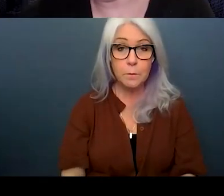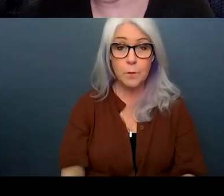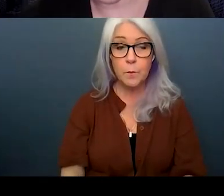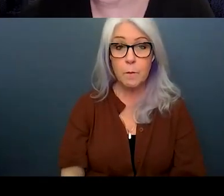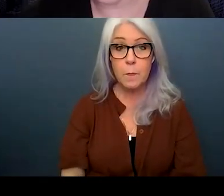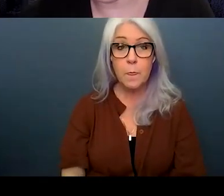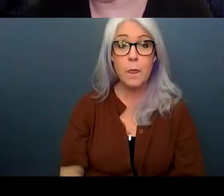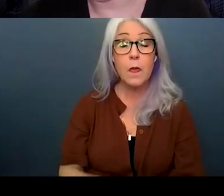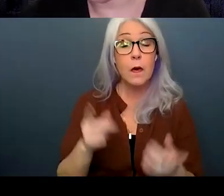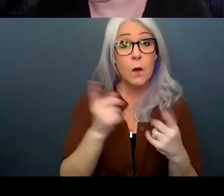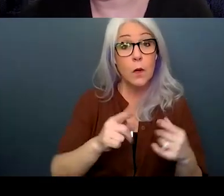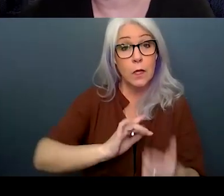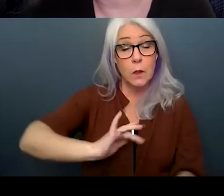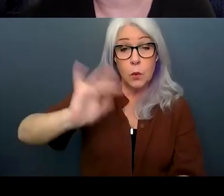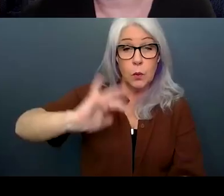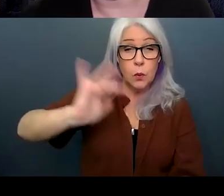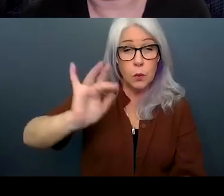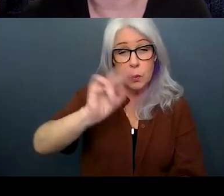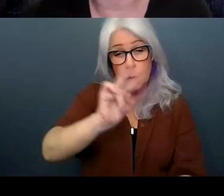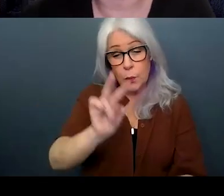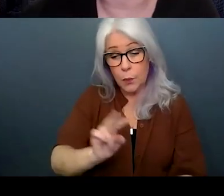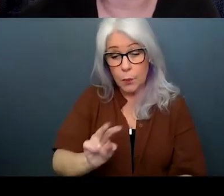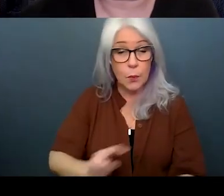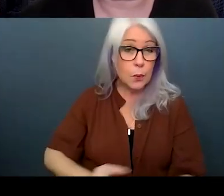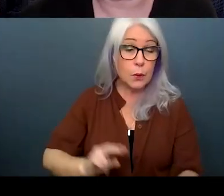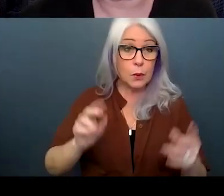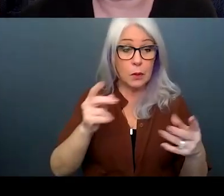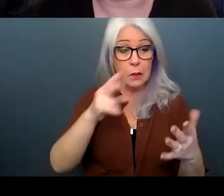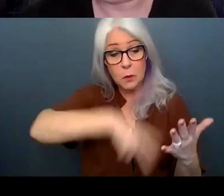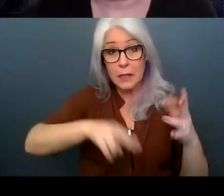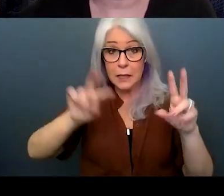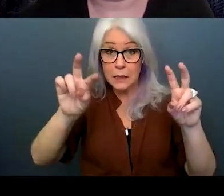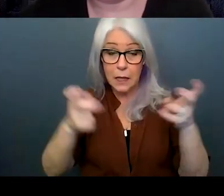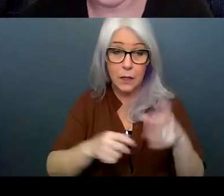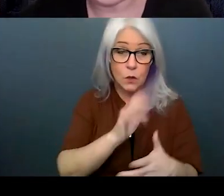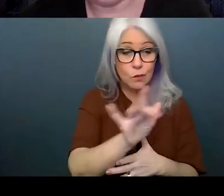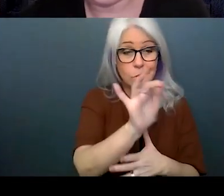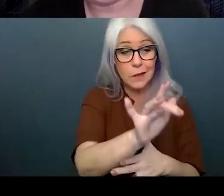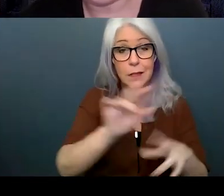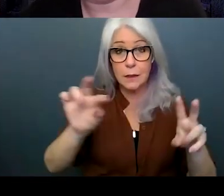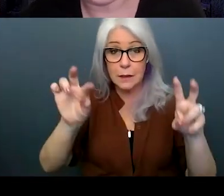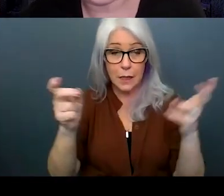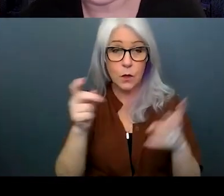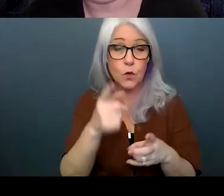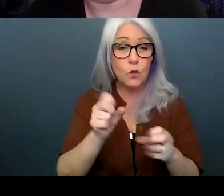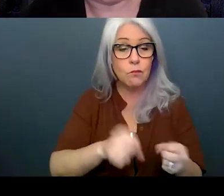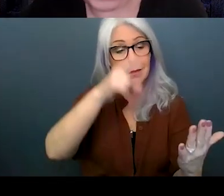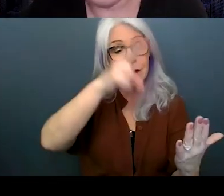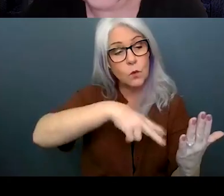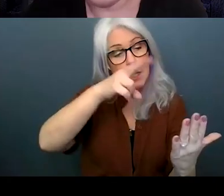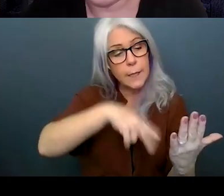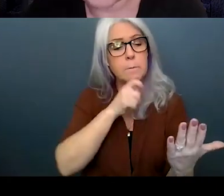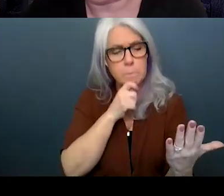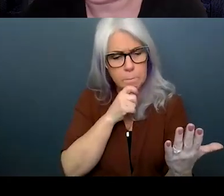As you scroll through that list of results, reading the titles and clicking on them, you can begin to read through to